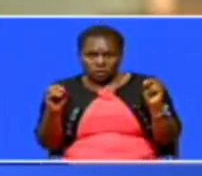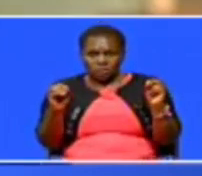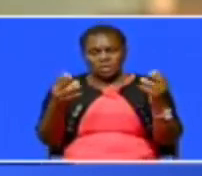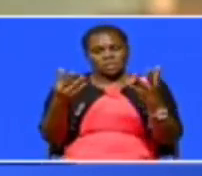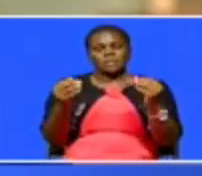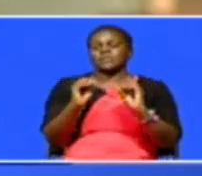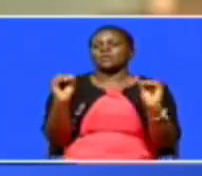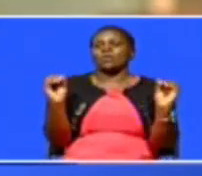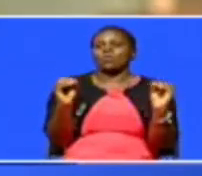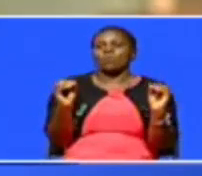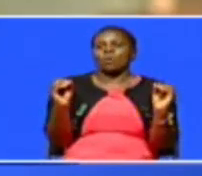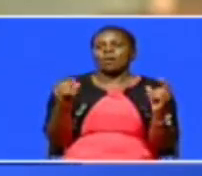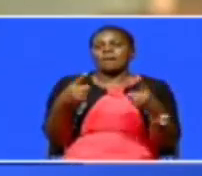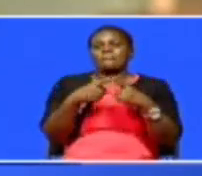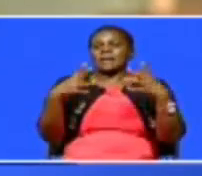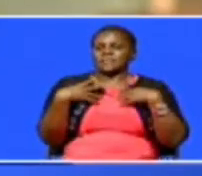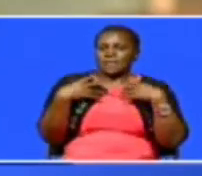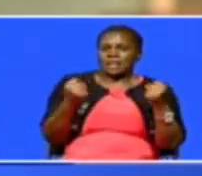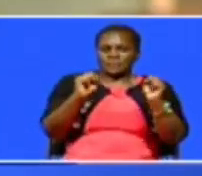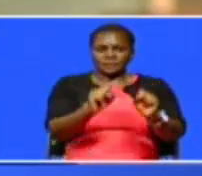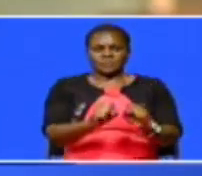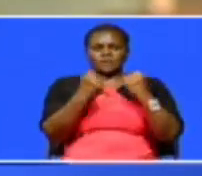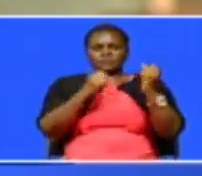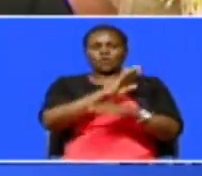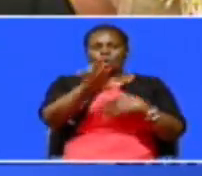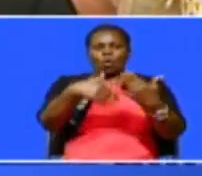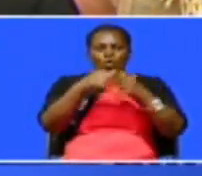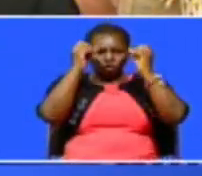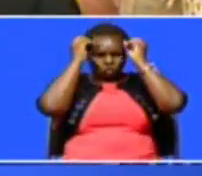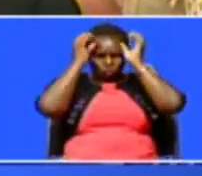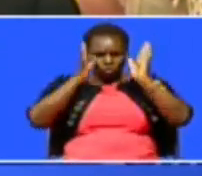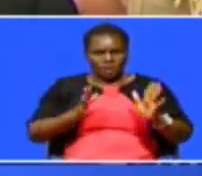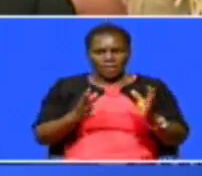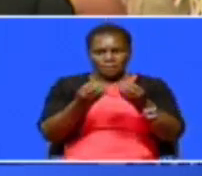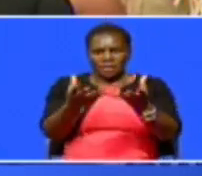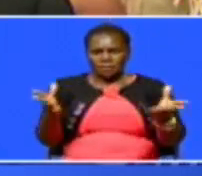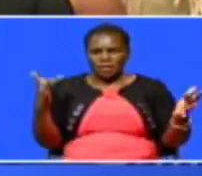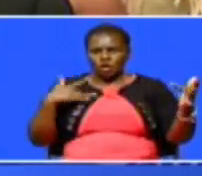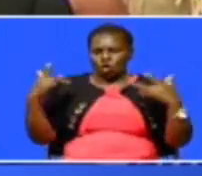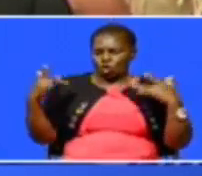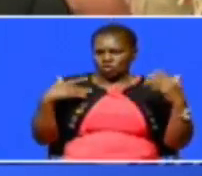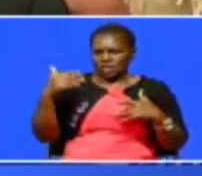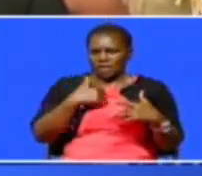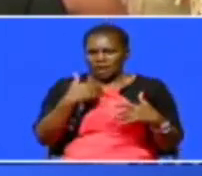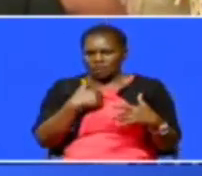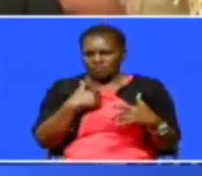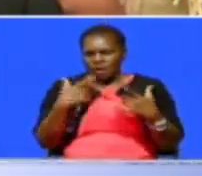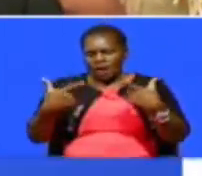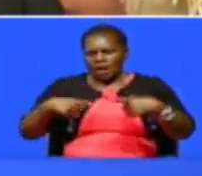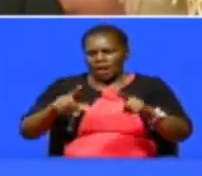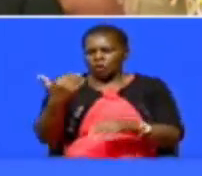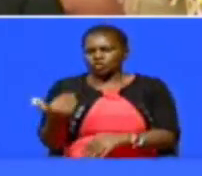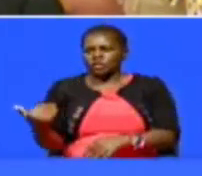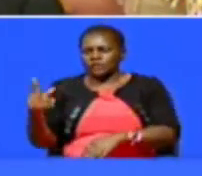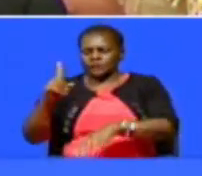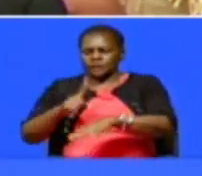never easy. Nevertheless, the health and safety of all learners was paramount. Many of us would be concerned about allowing children to school